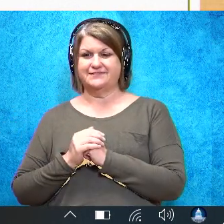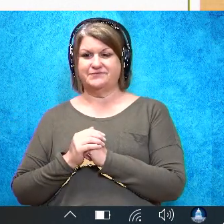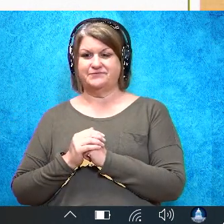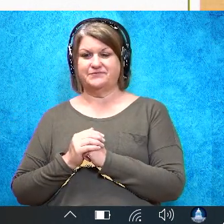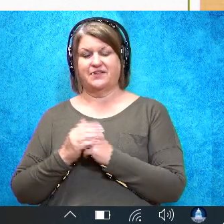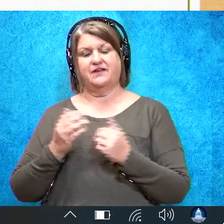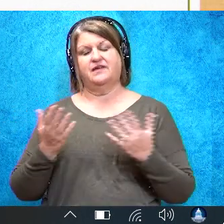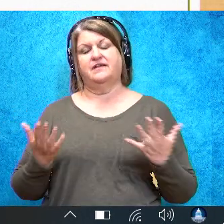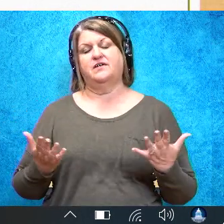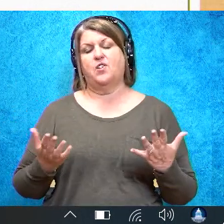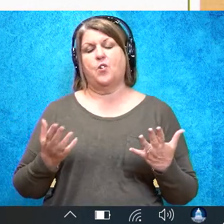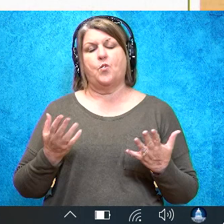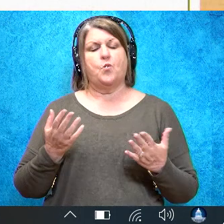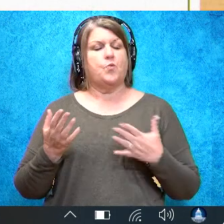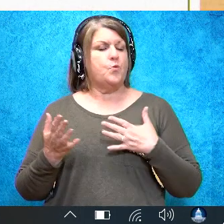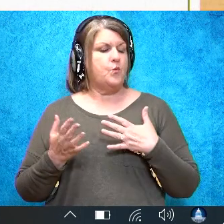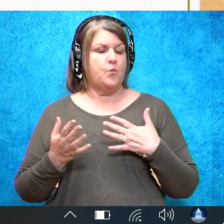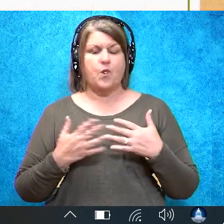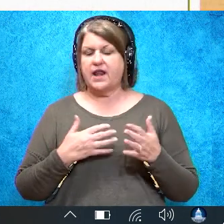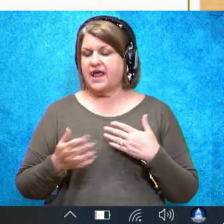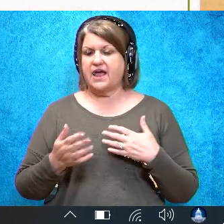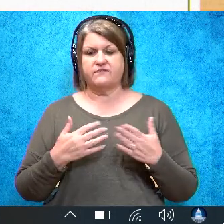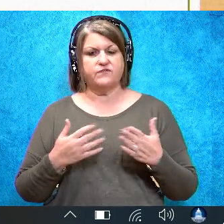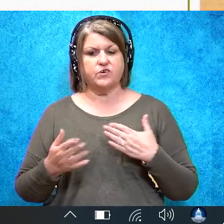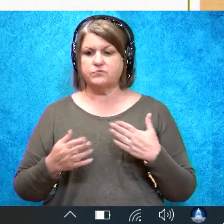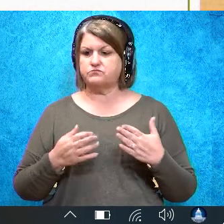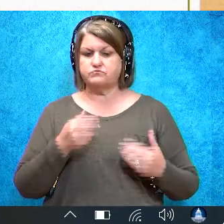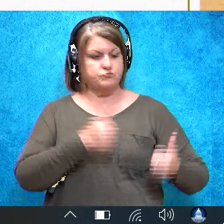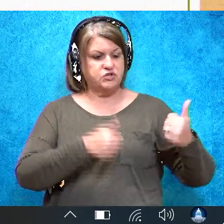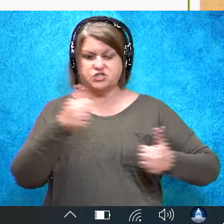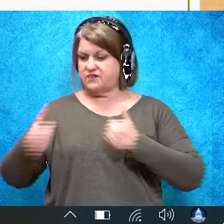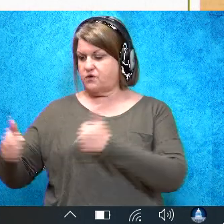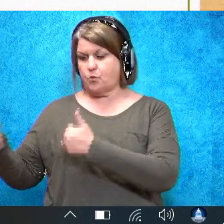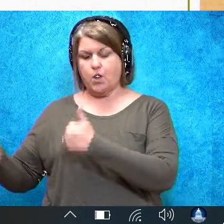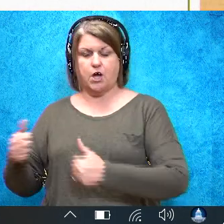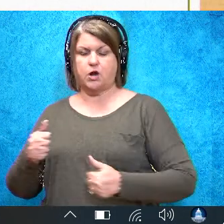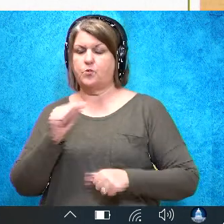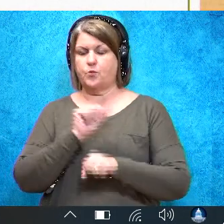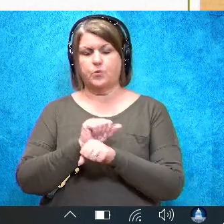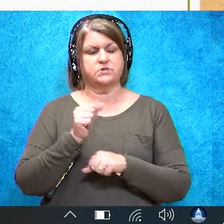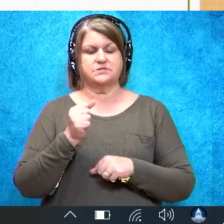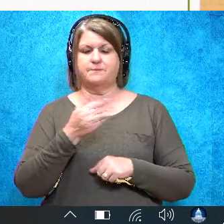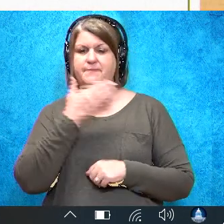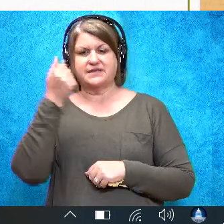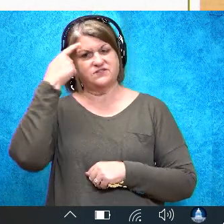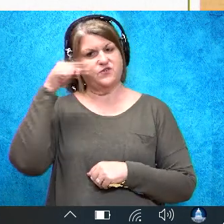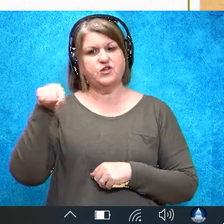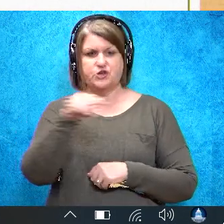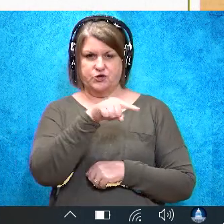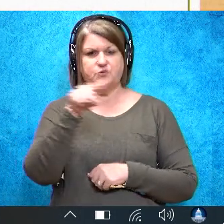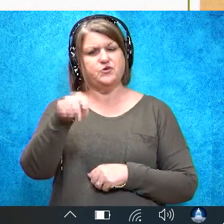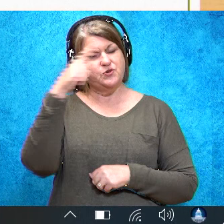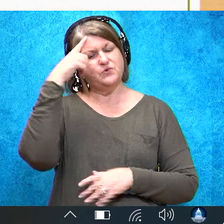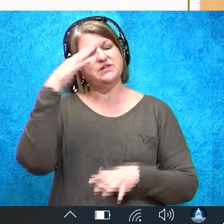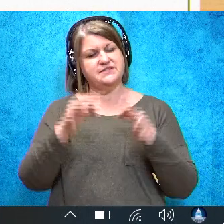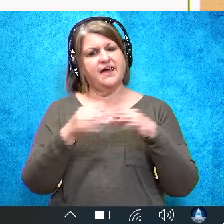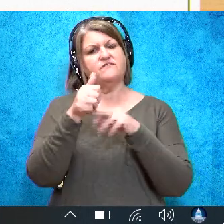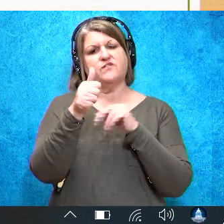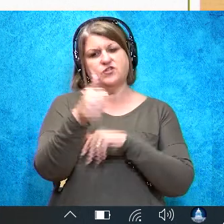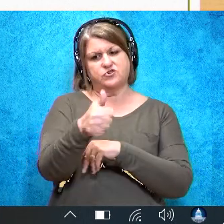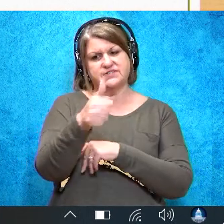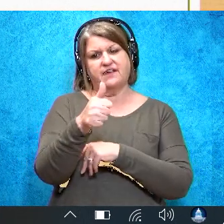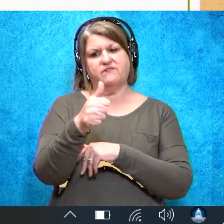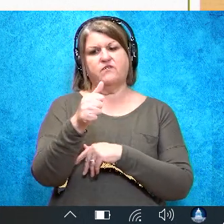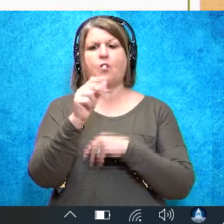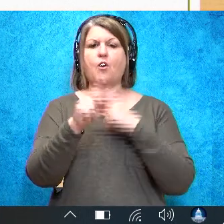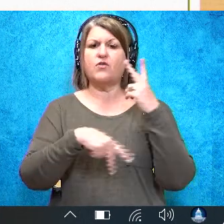done. But whatever works best for you, you have to determine that for yourself. Even just the type of